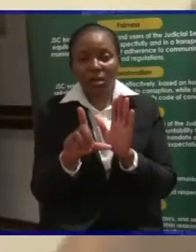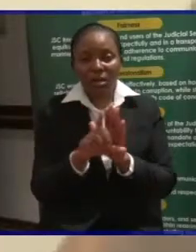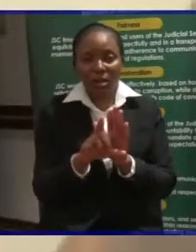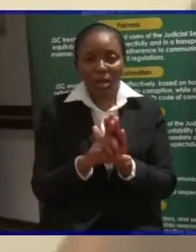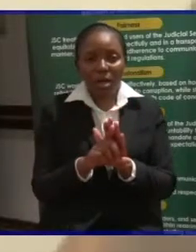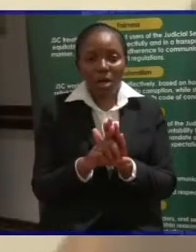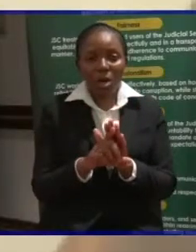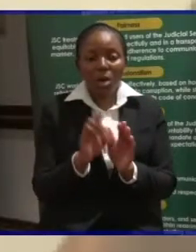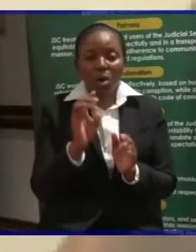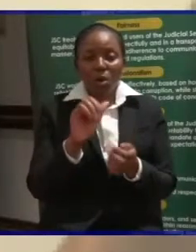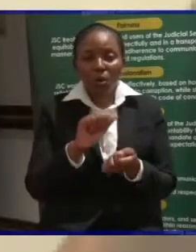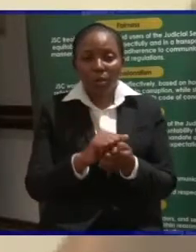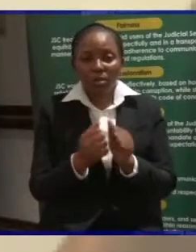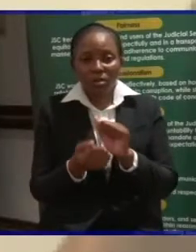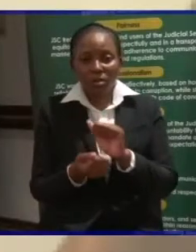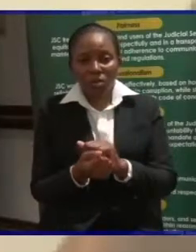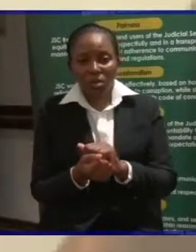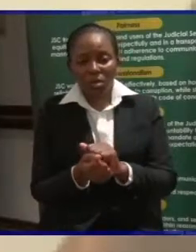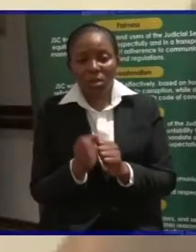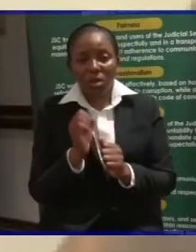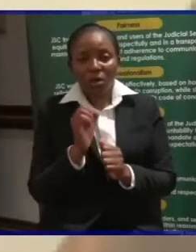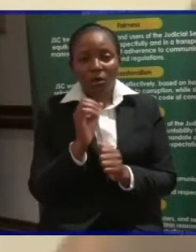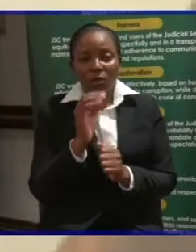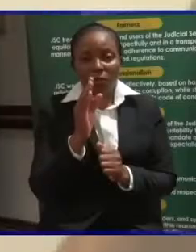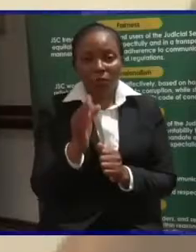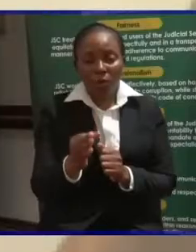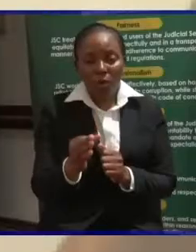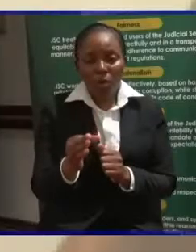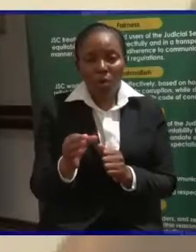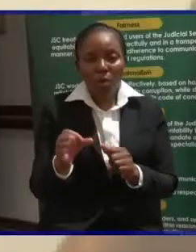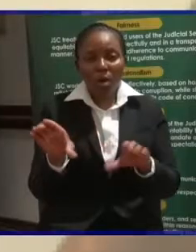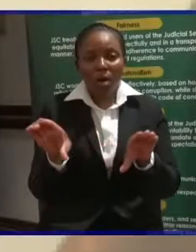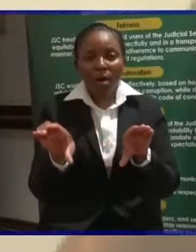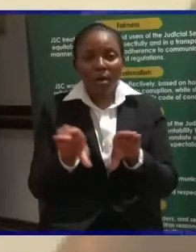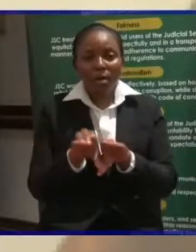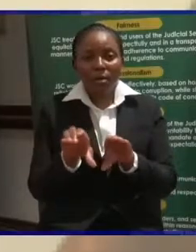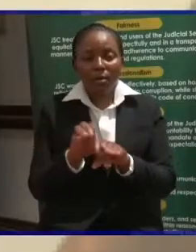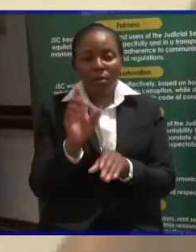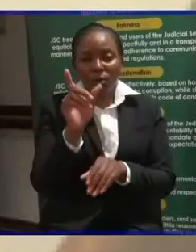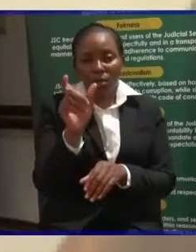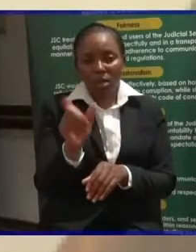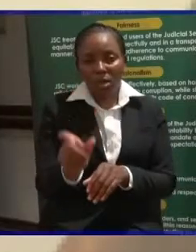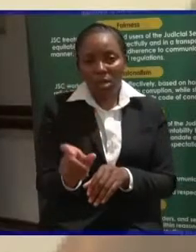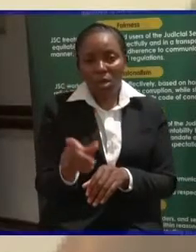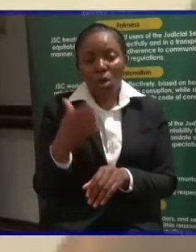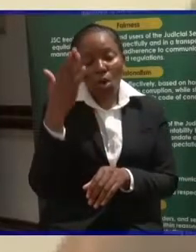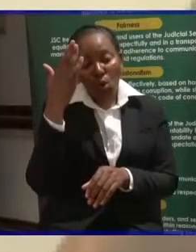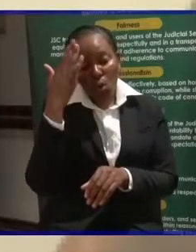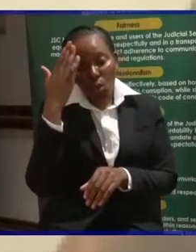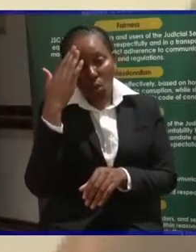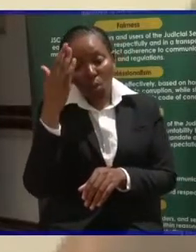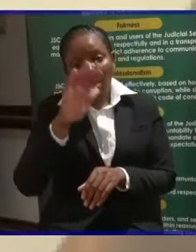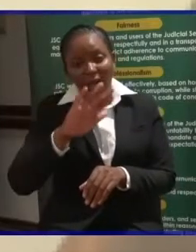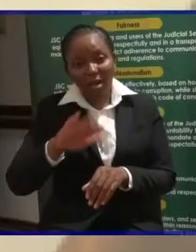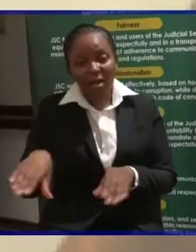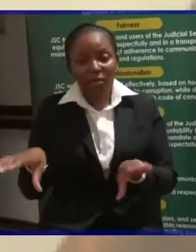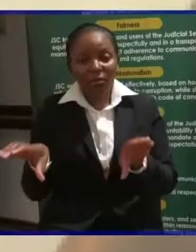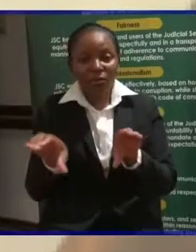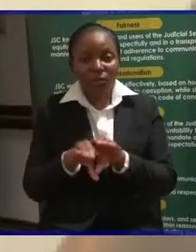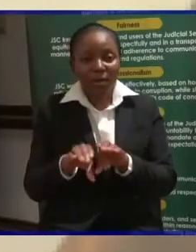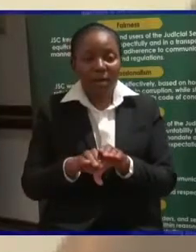consequences for an employee who resigns without giving proper